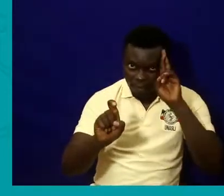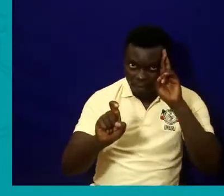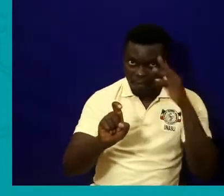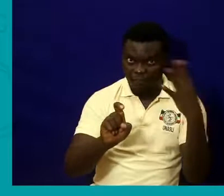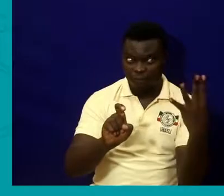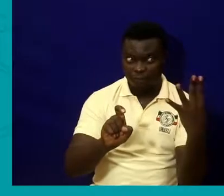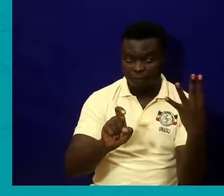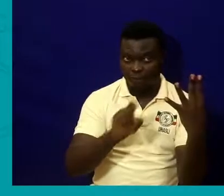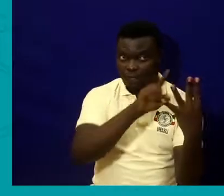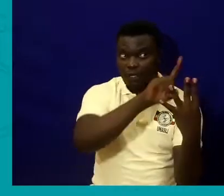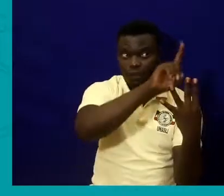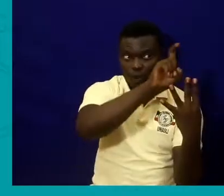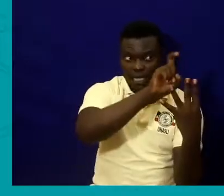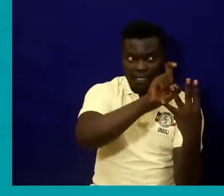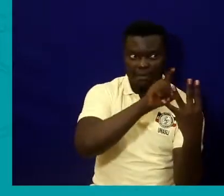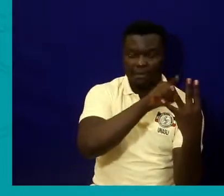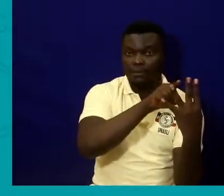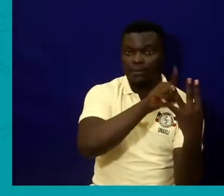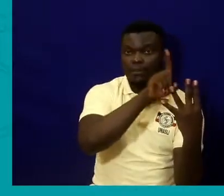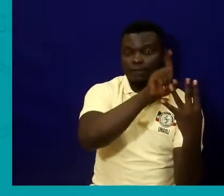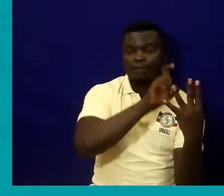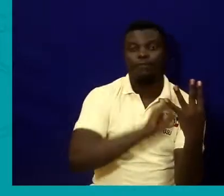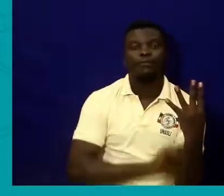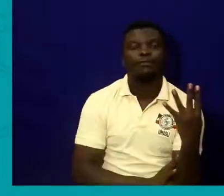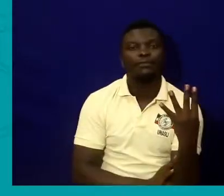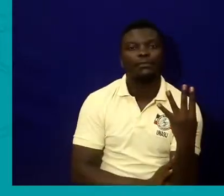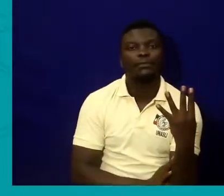atomic number we said before,